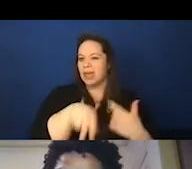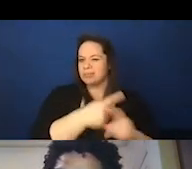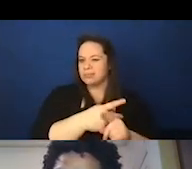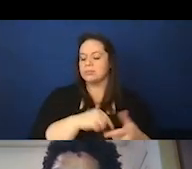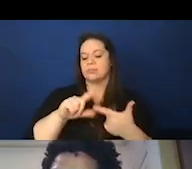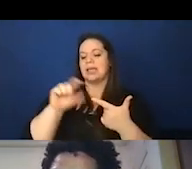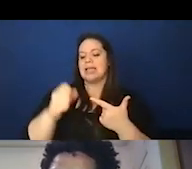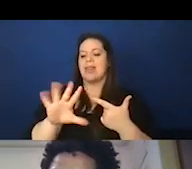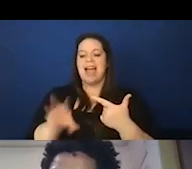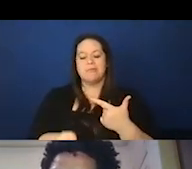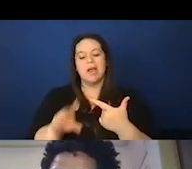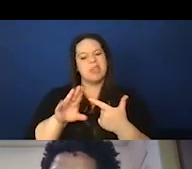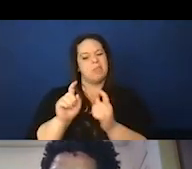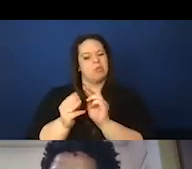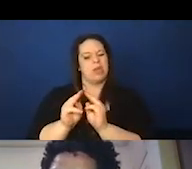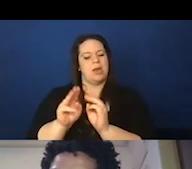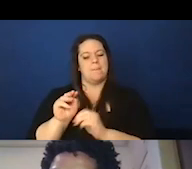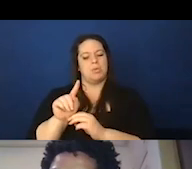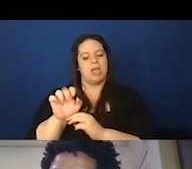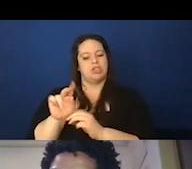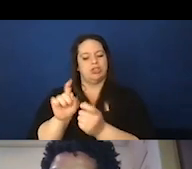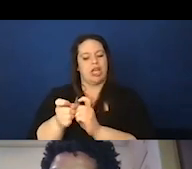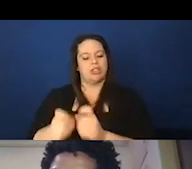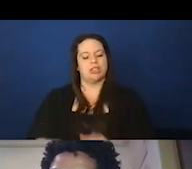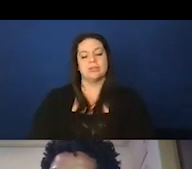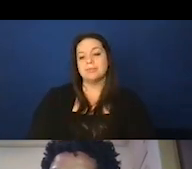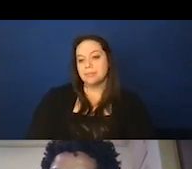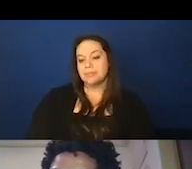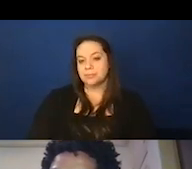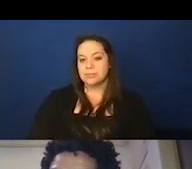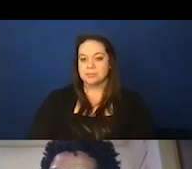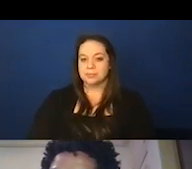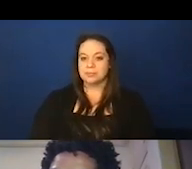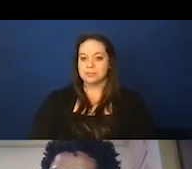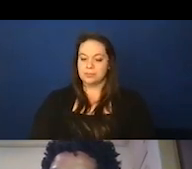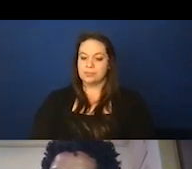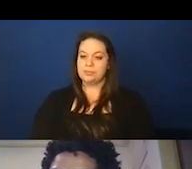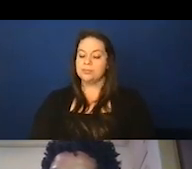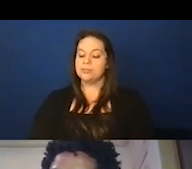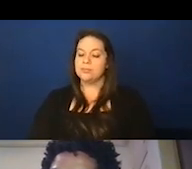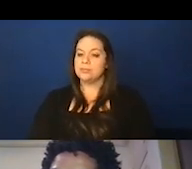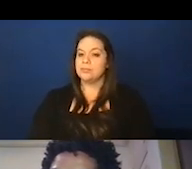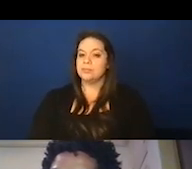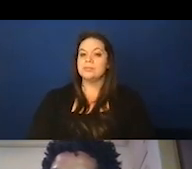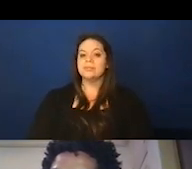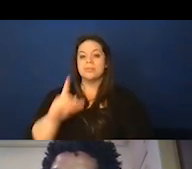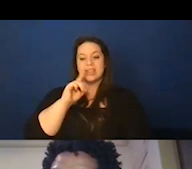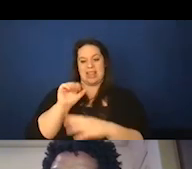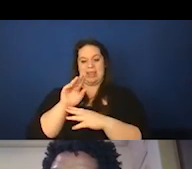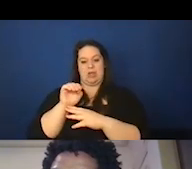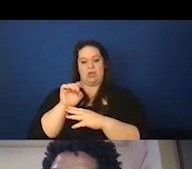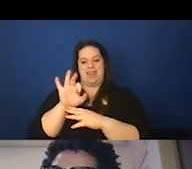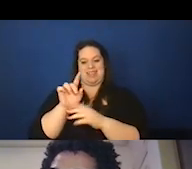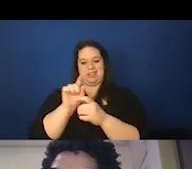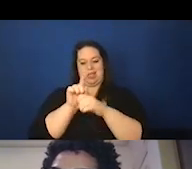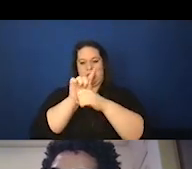mutation is changing, because remember, as you mutate the mutations of the amino acids inside these viruses take place, the spike proteins change a